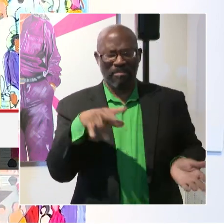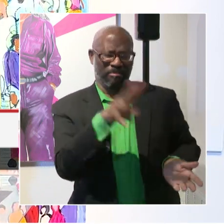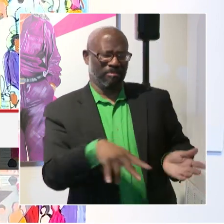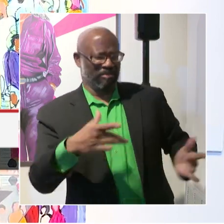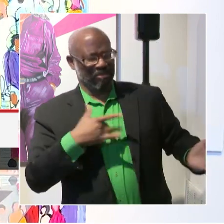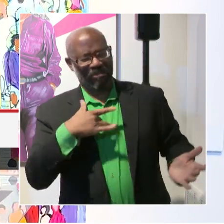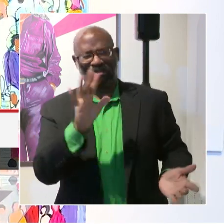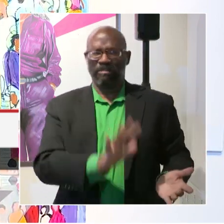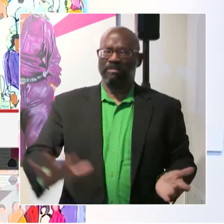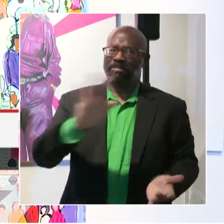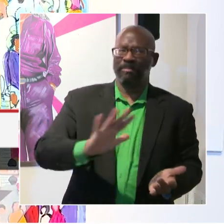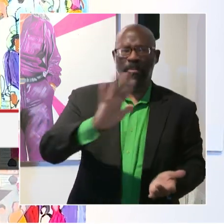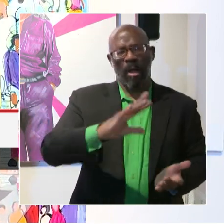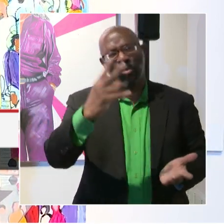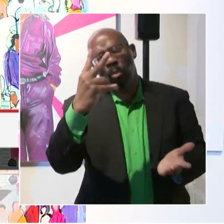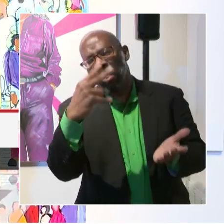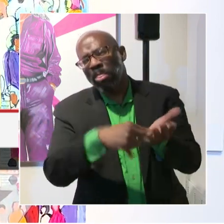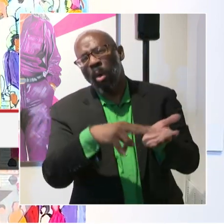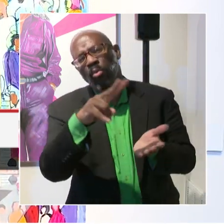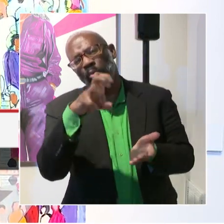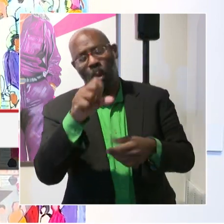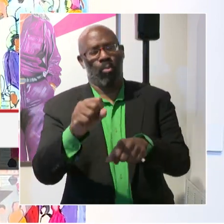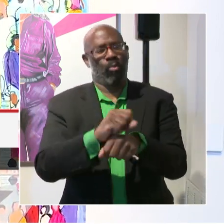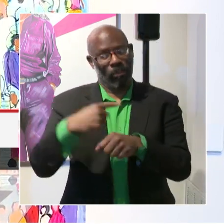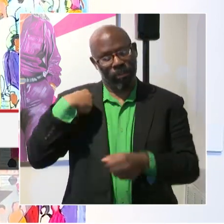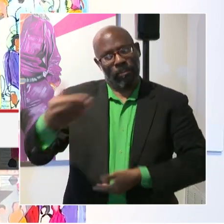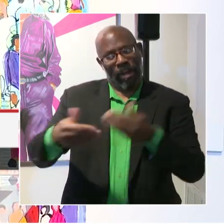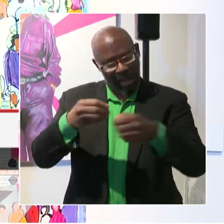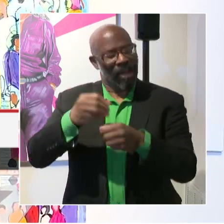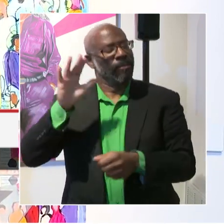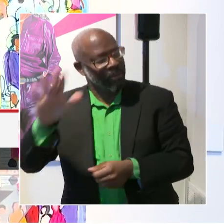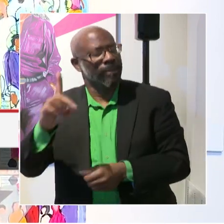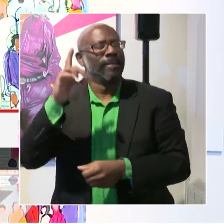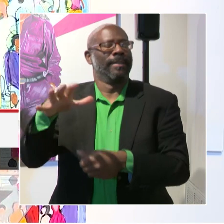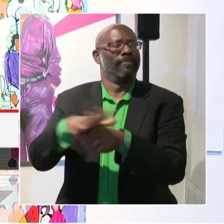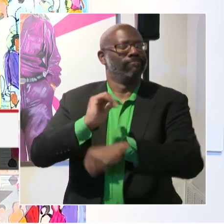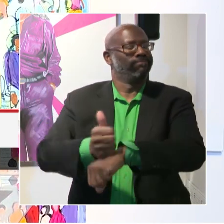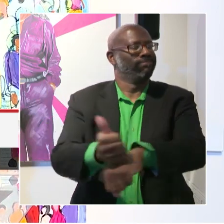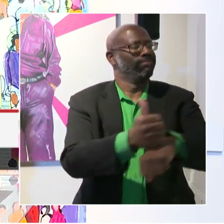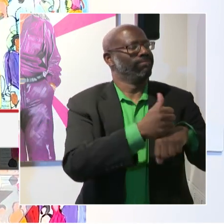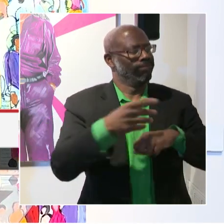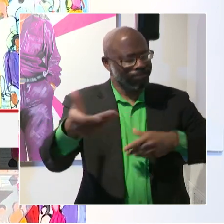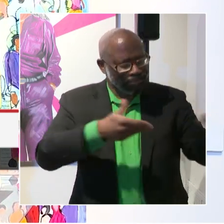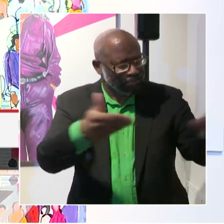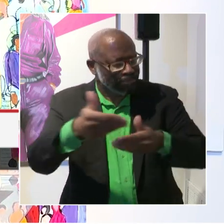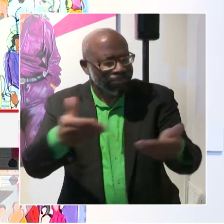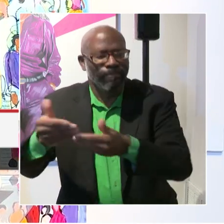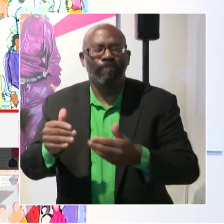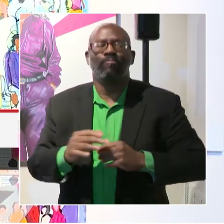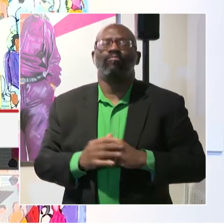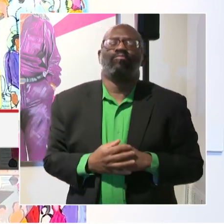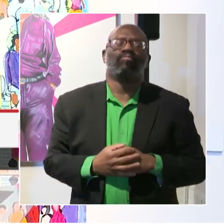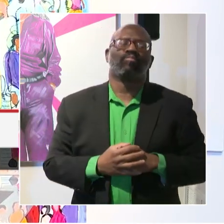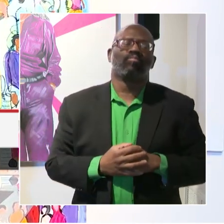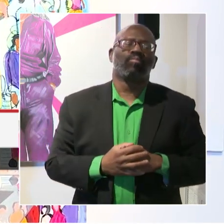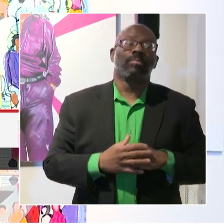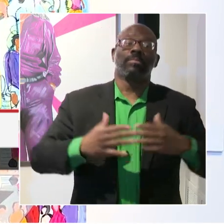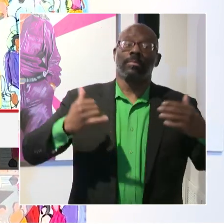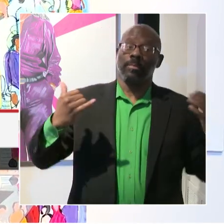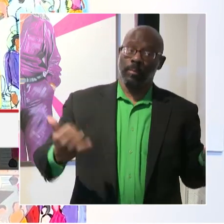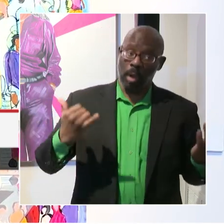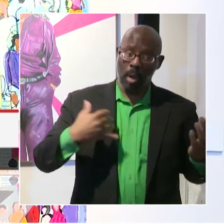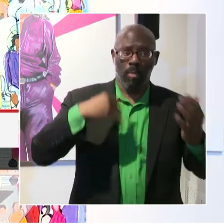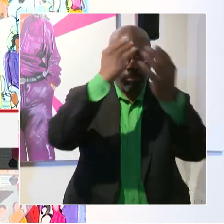D.C. residents have been created. Today, we're building on that success, and we will announce $7 million